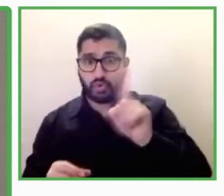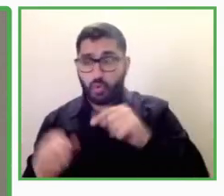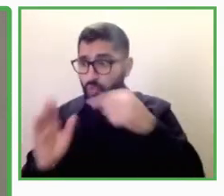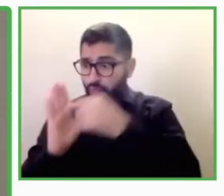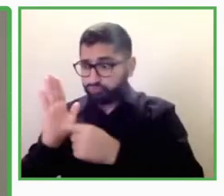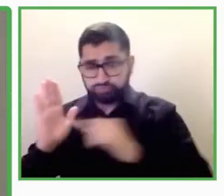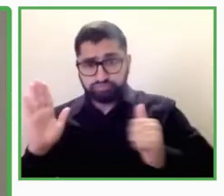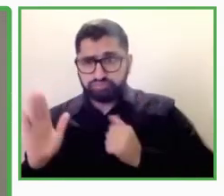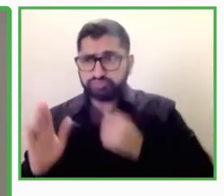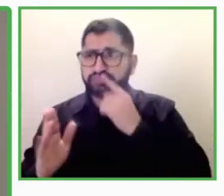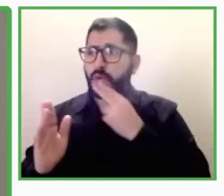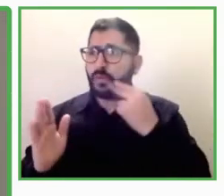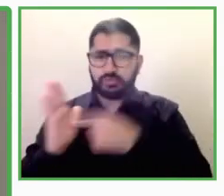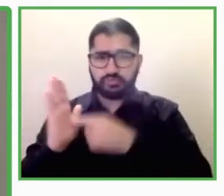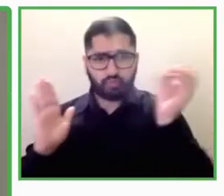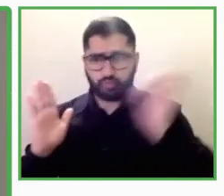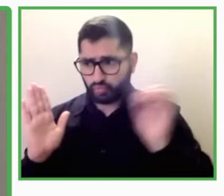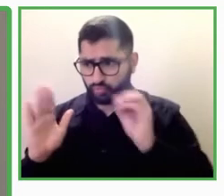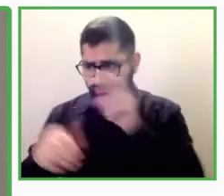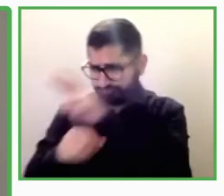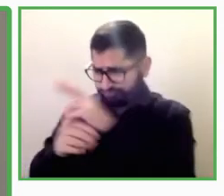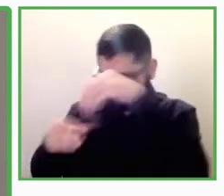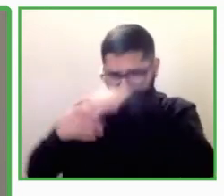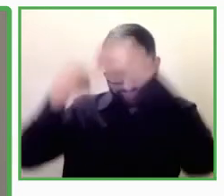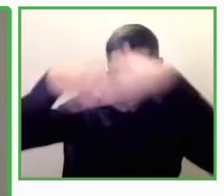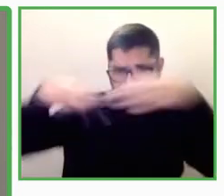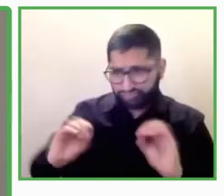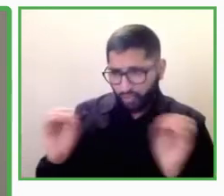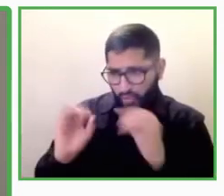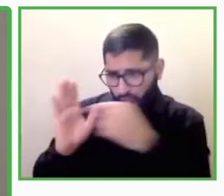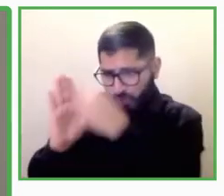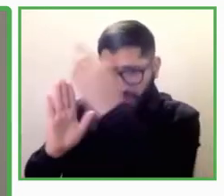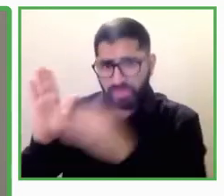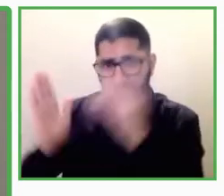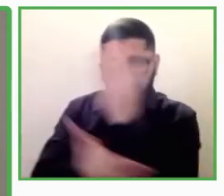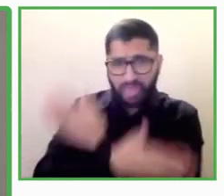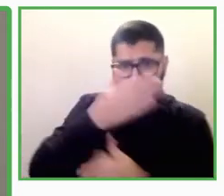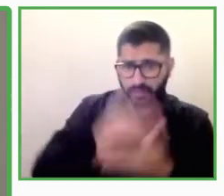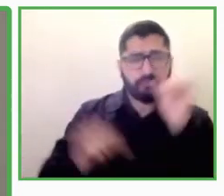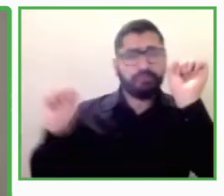different observatories of jobs, we cannot do this